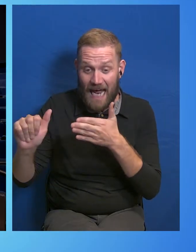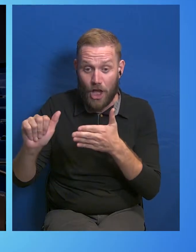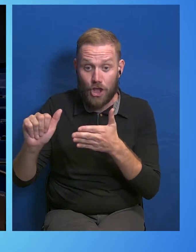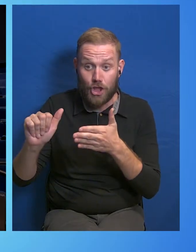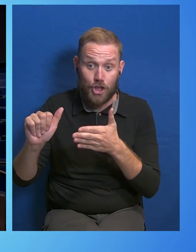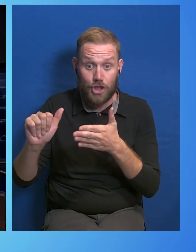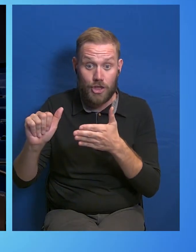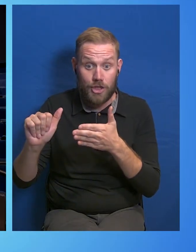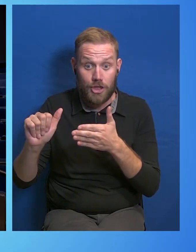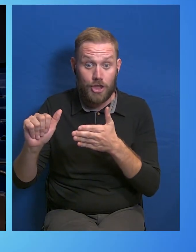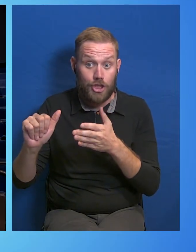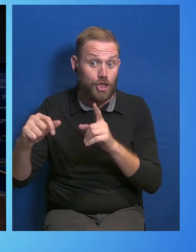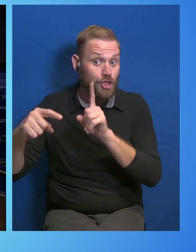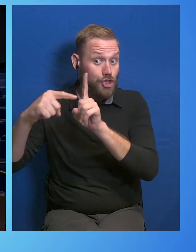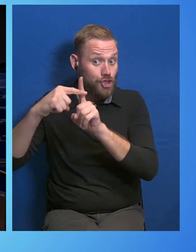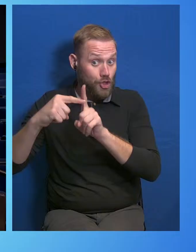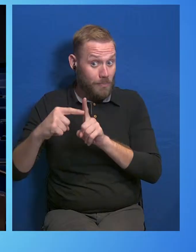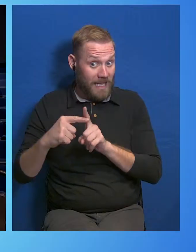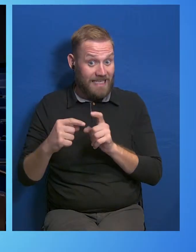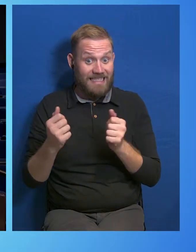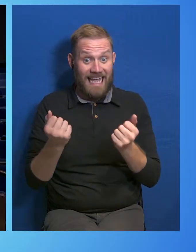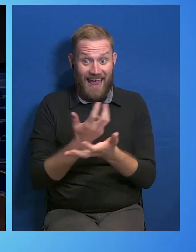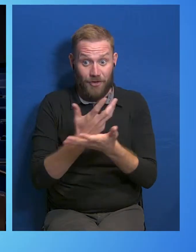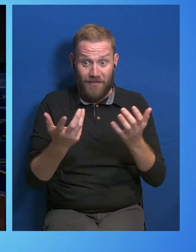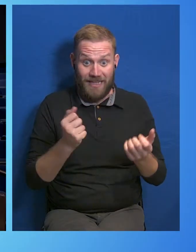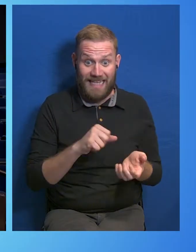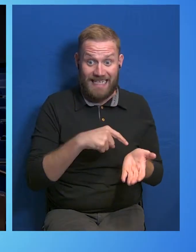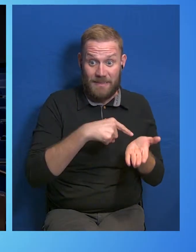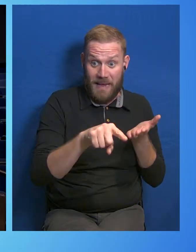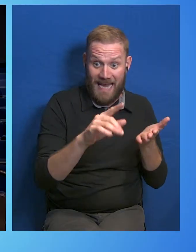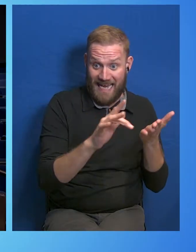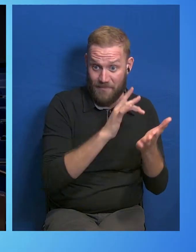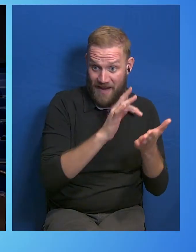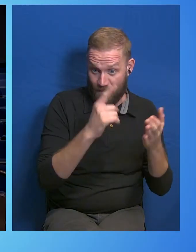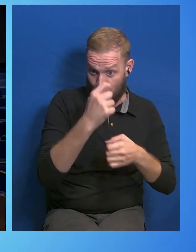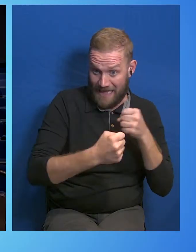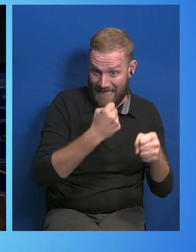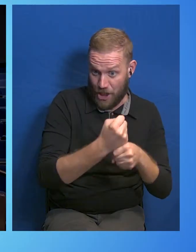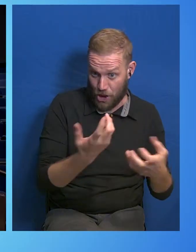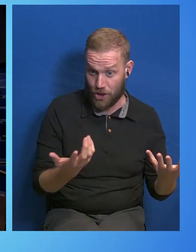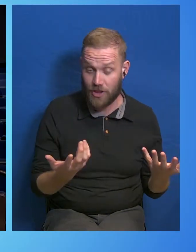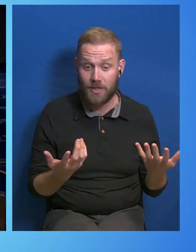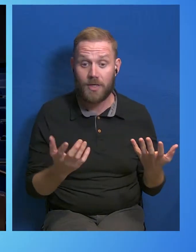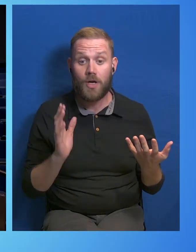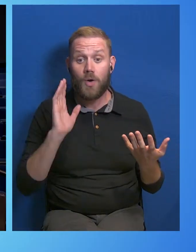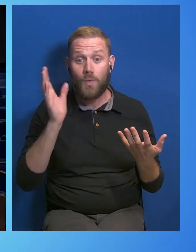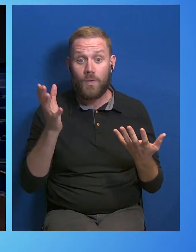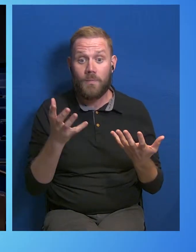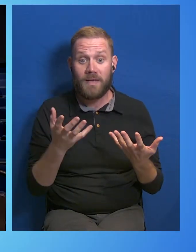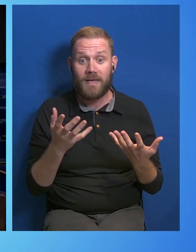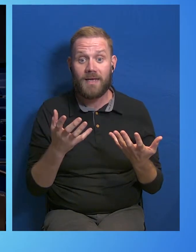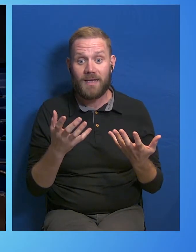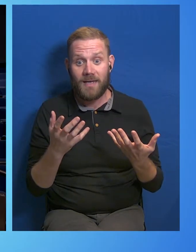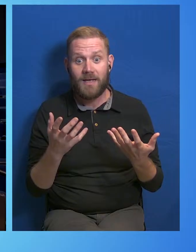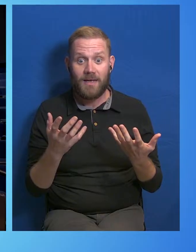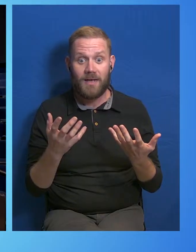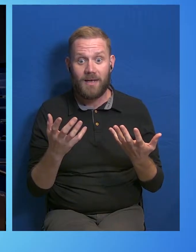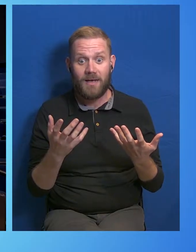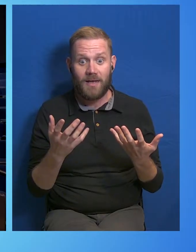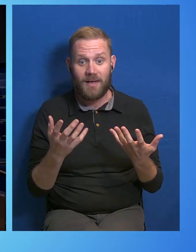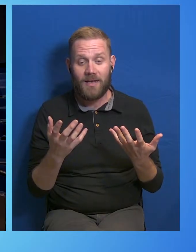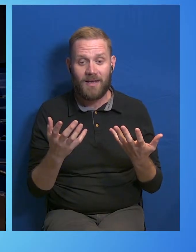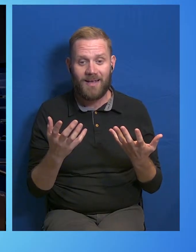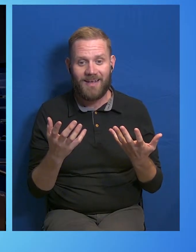surplus after everything else is already paid out for the year. There's going to be a lot of jockeying